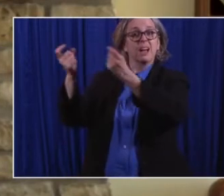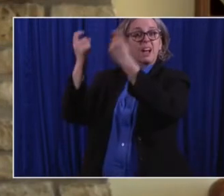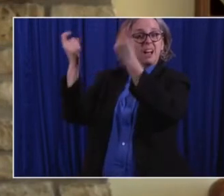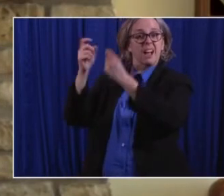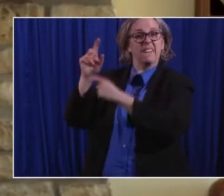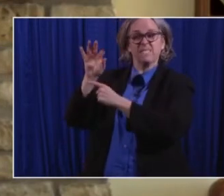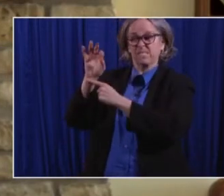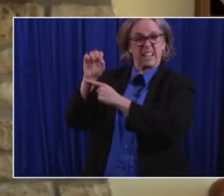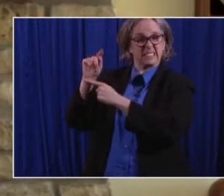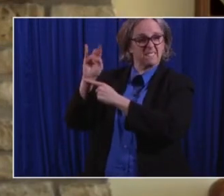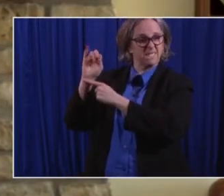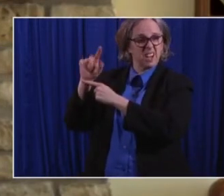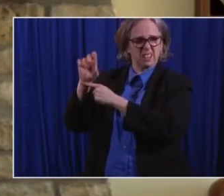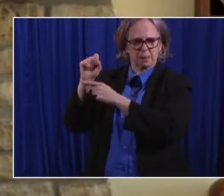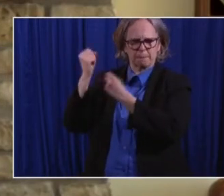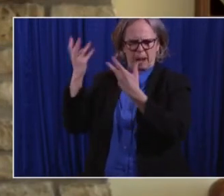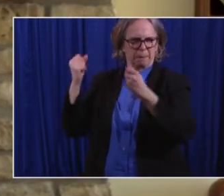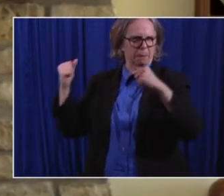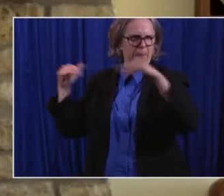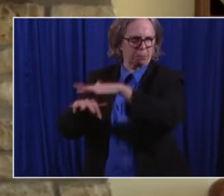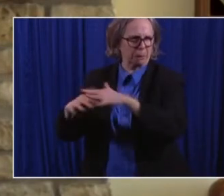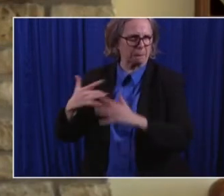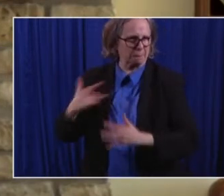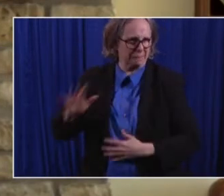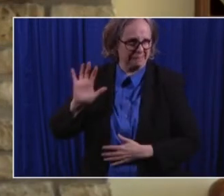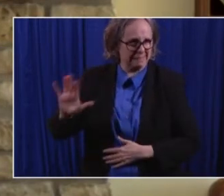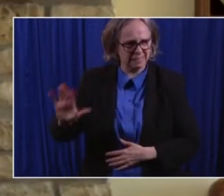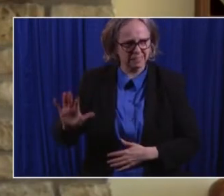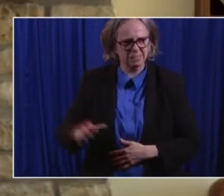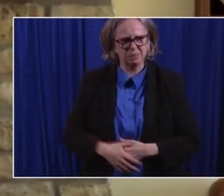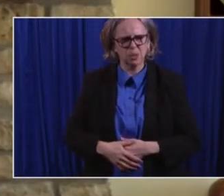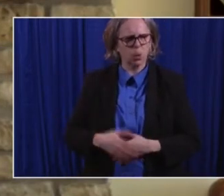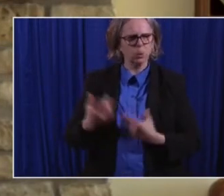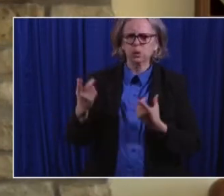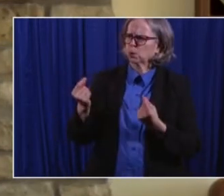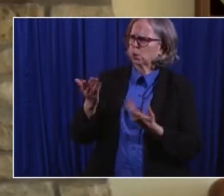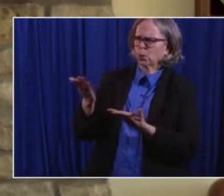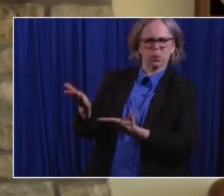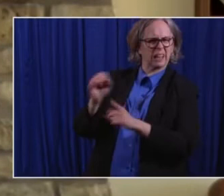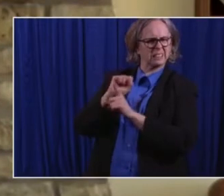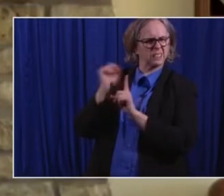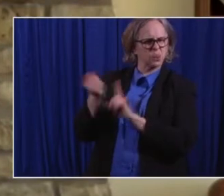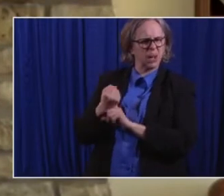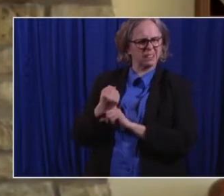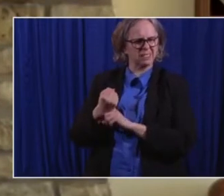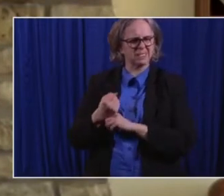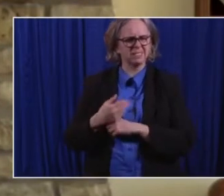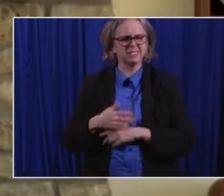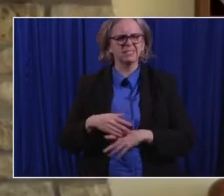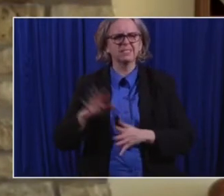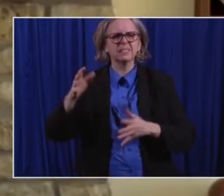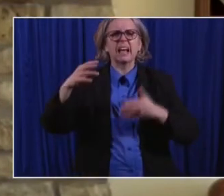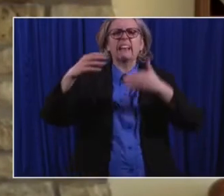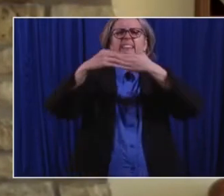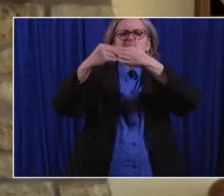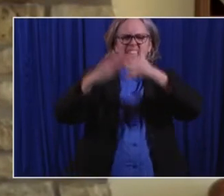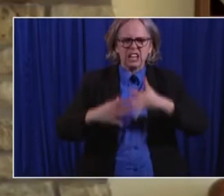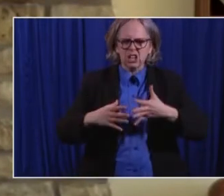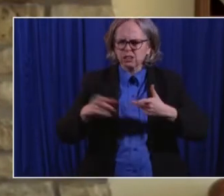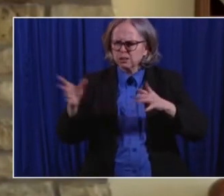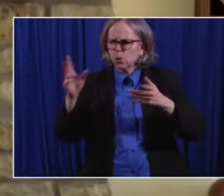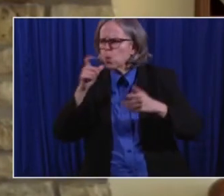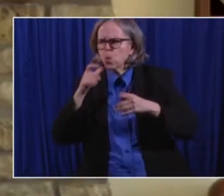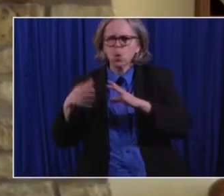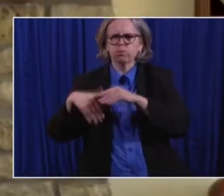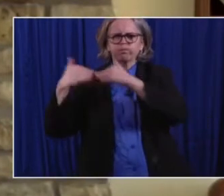know that. So we're working with leaders from the fairs and from festivals, associations,